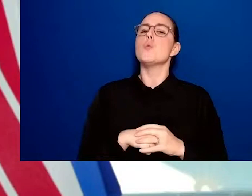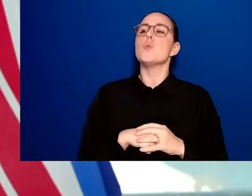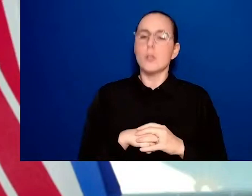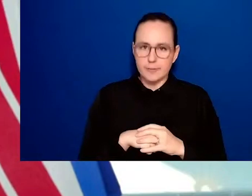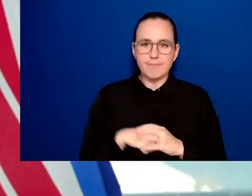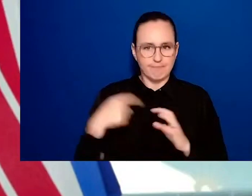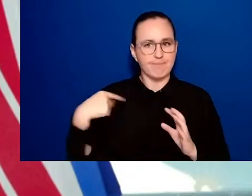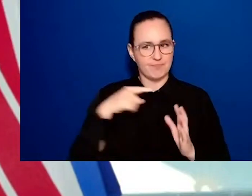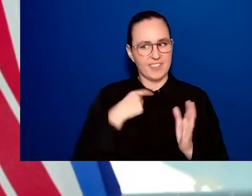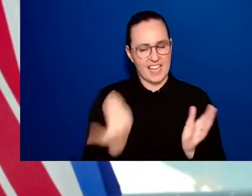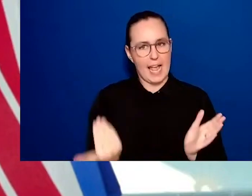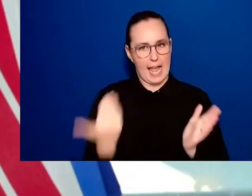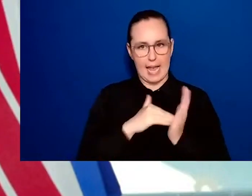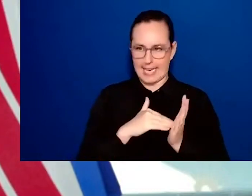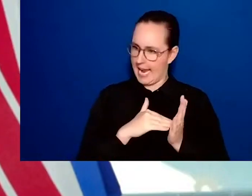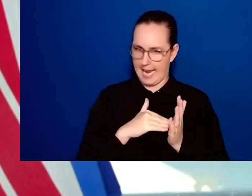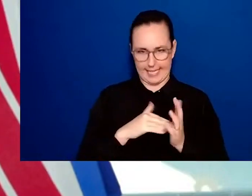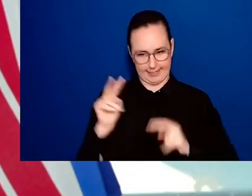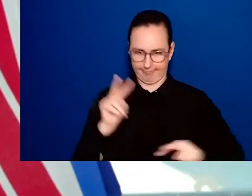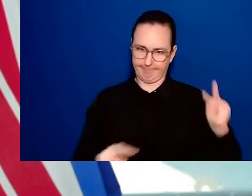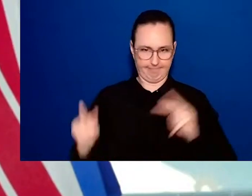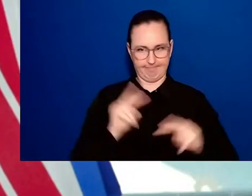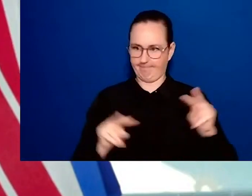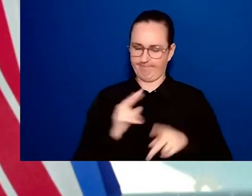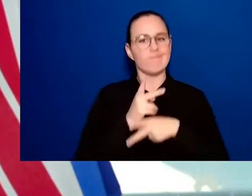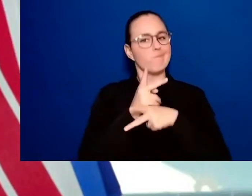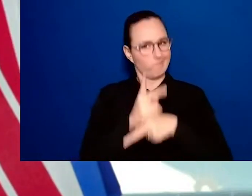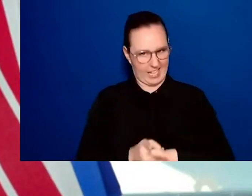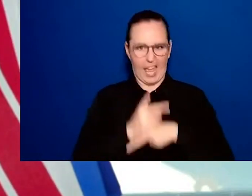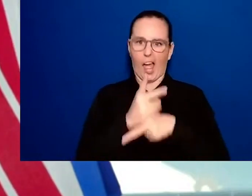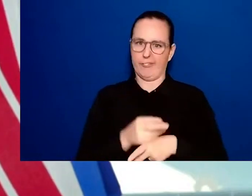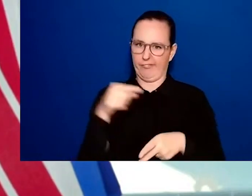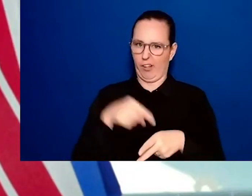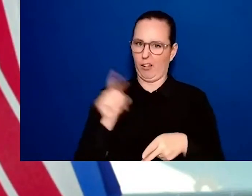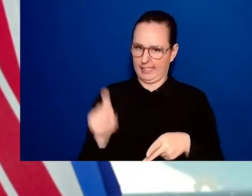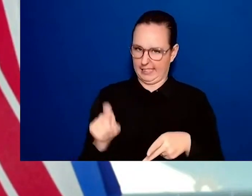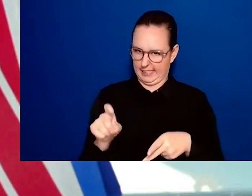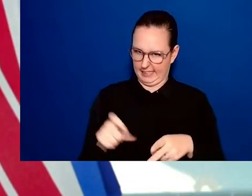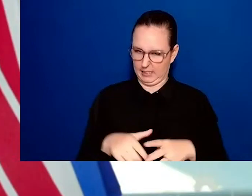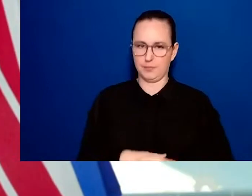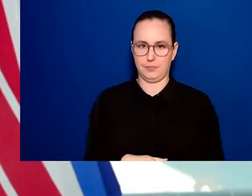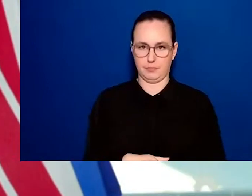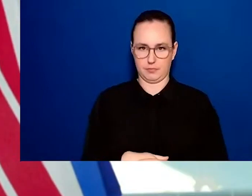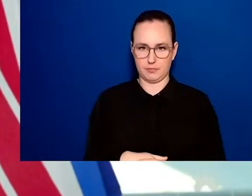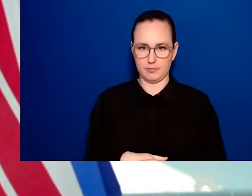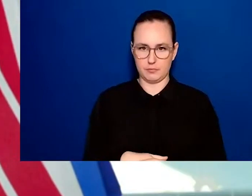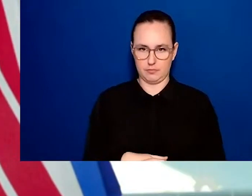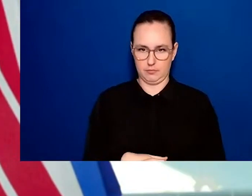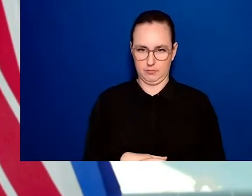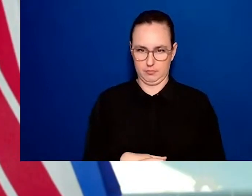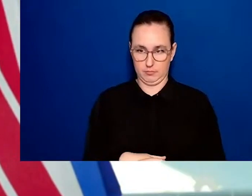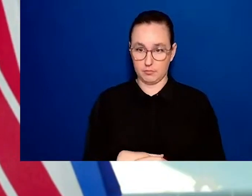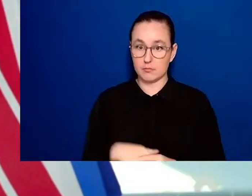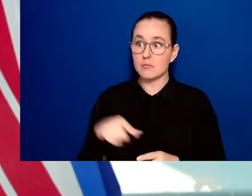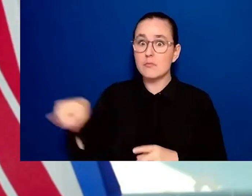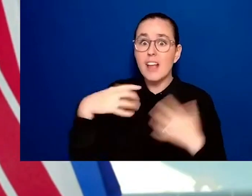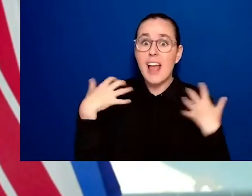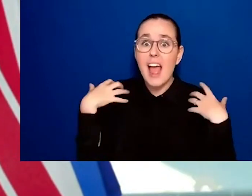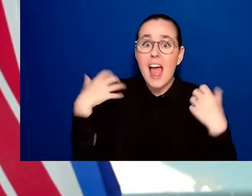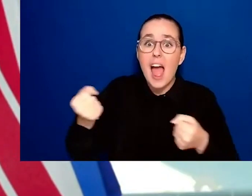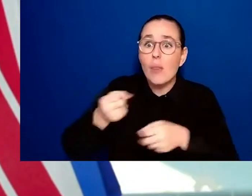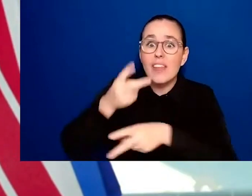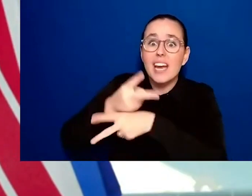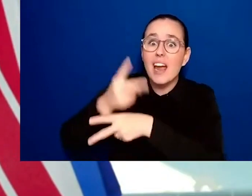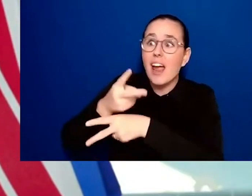doing their part. And I also want to thank our healthcare workers across the spectrum in the province that go to